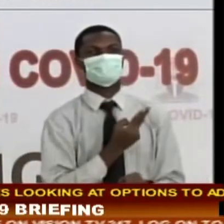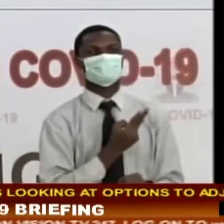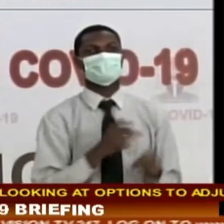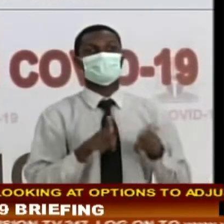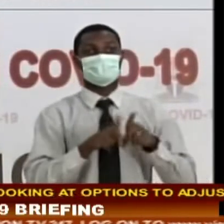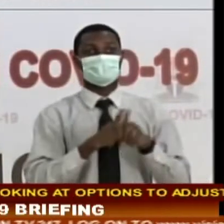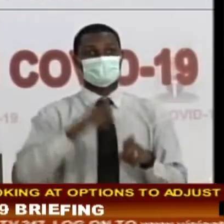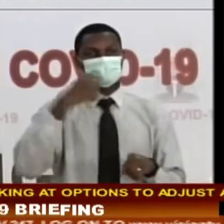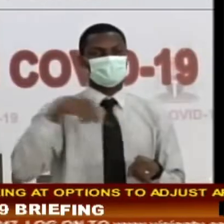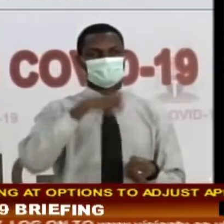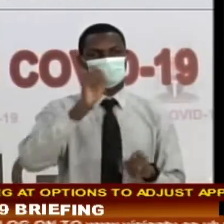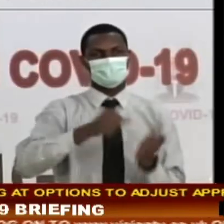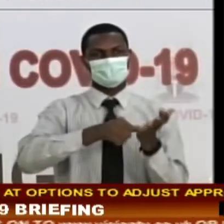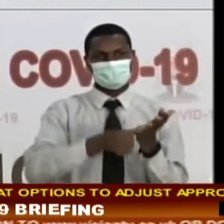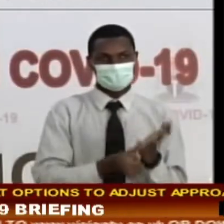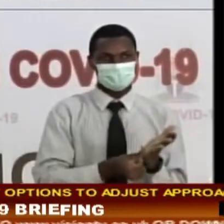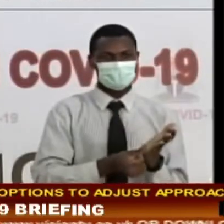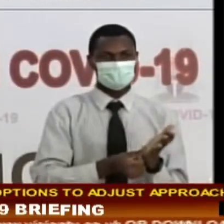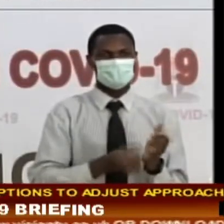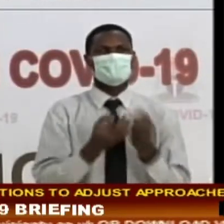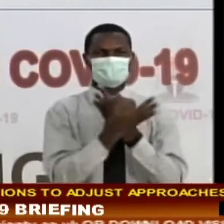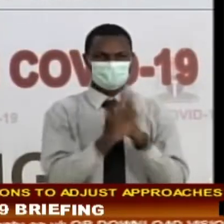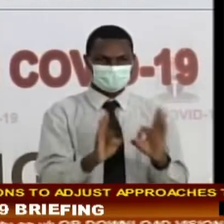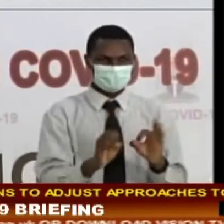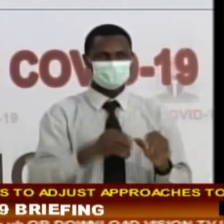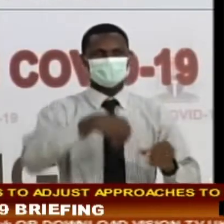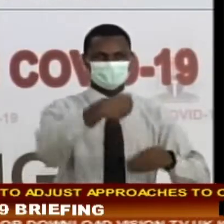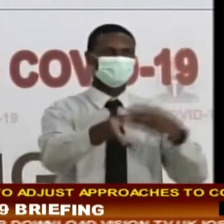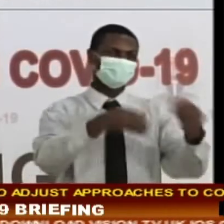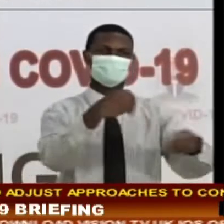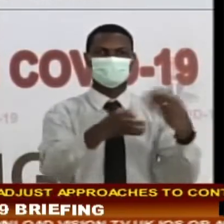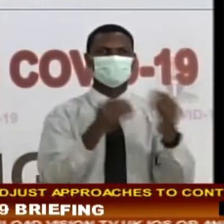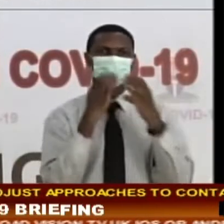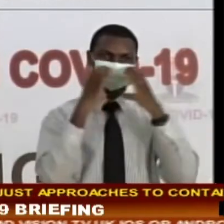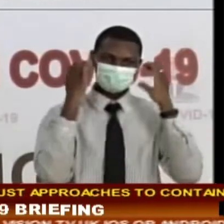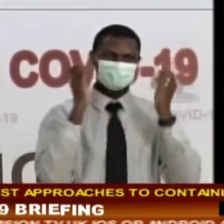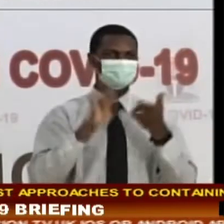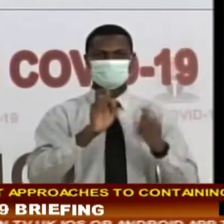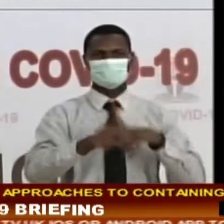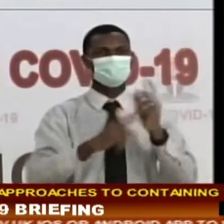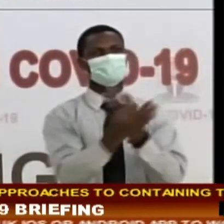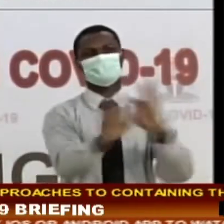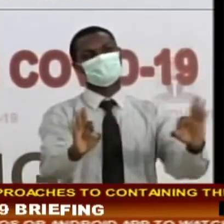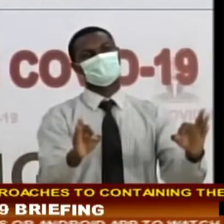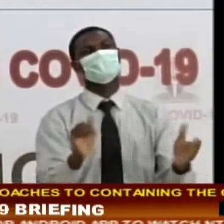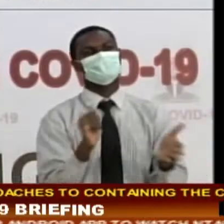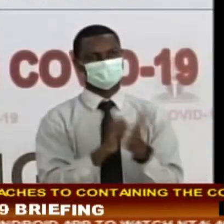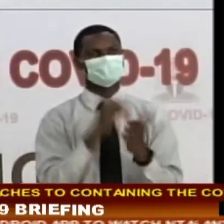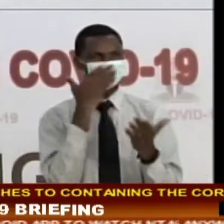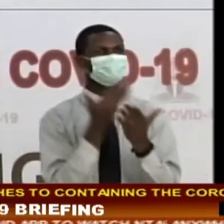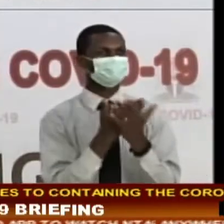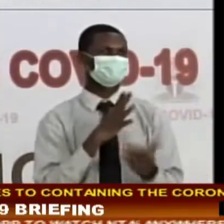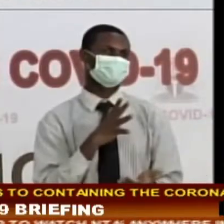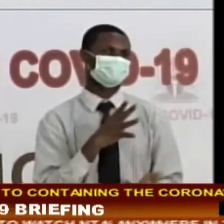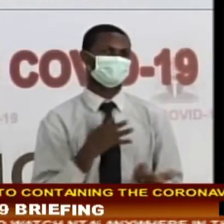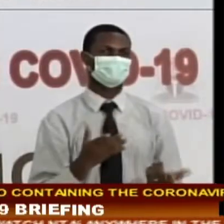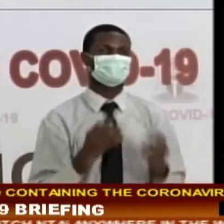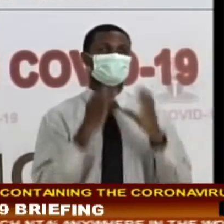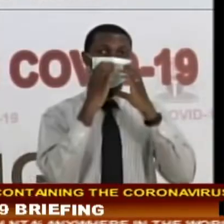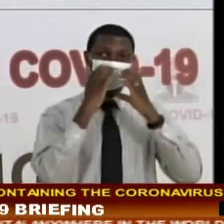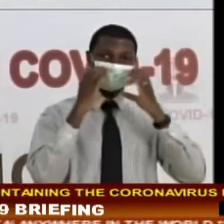donation of masks to the population as an act of Goodwill face masks should become common